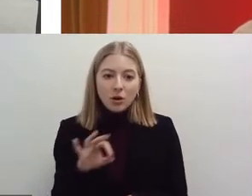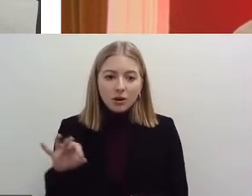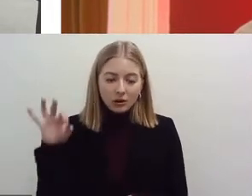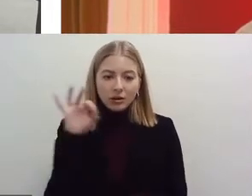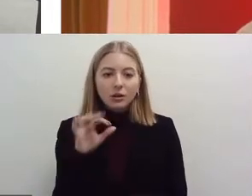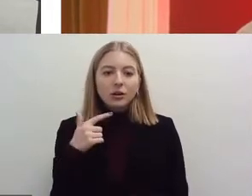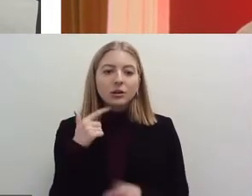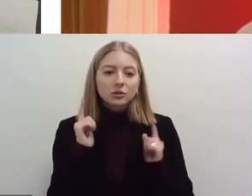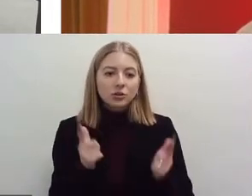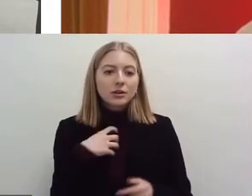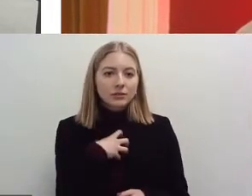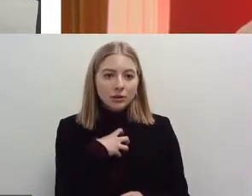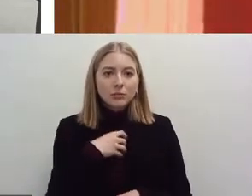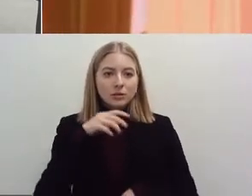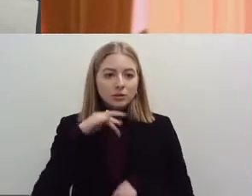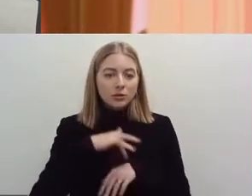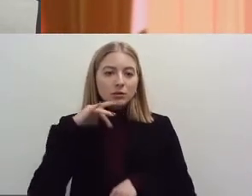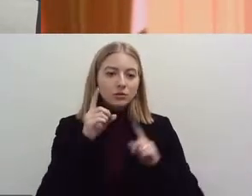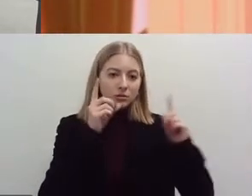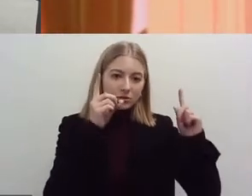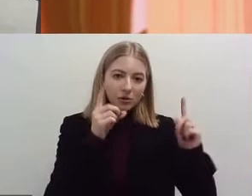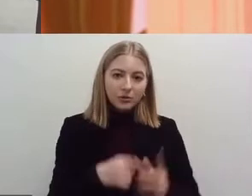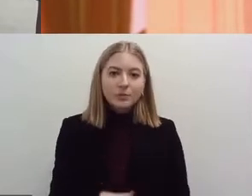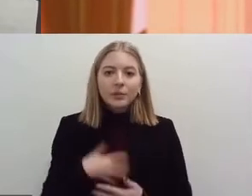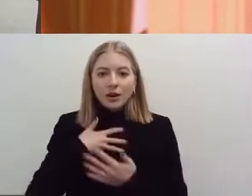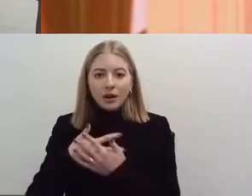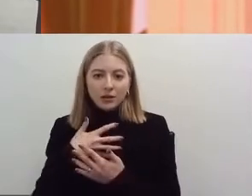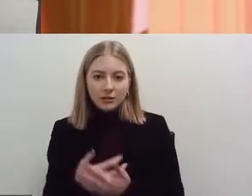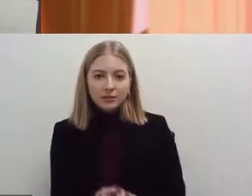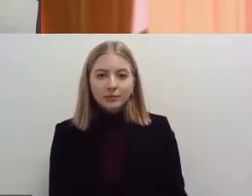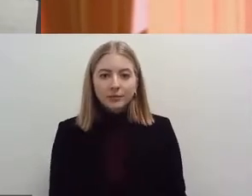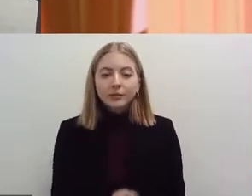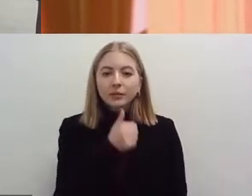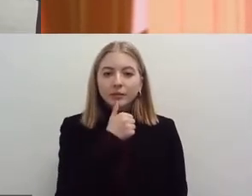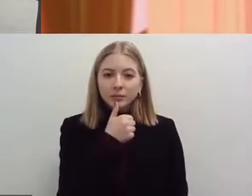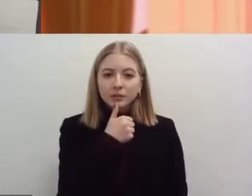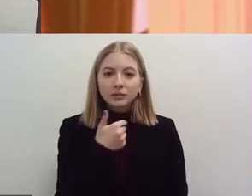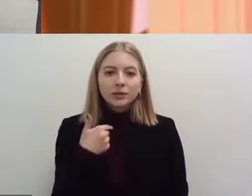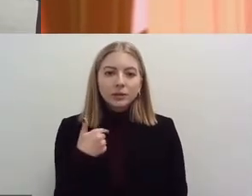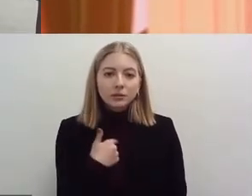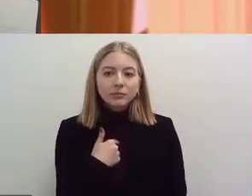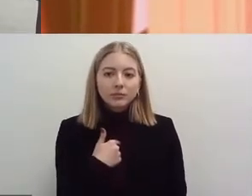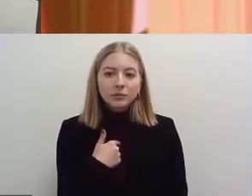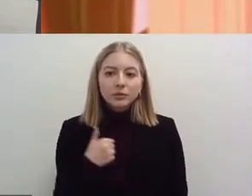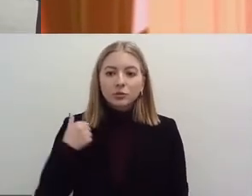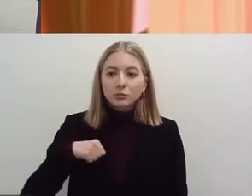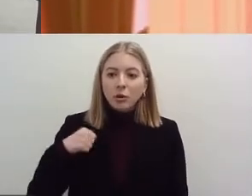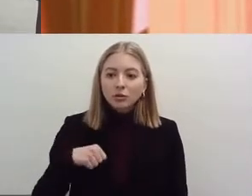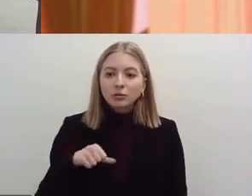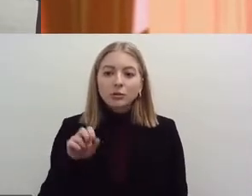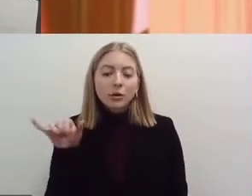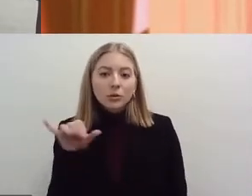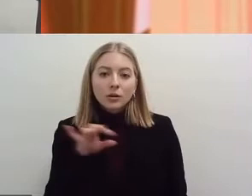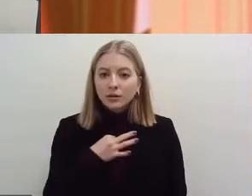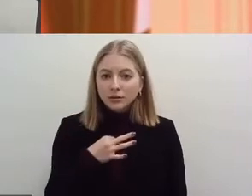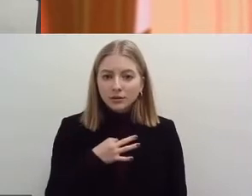everywhere where the youth goes, mostly maybe in family and in school